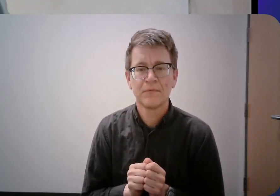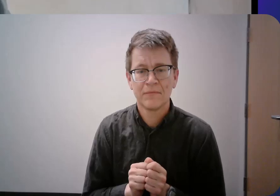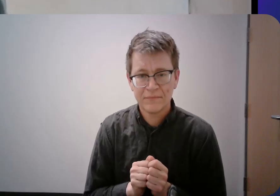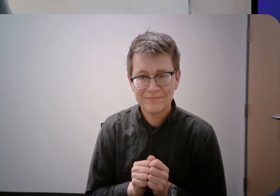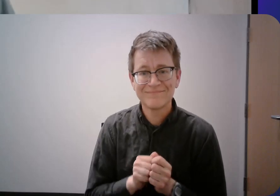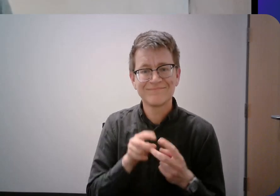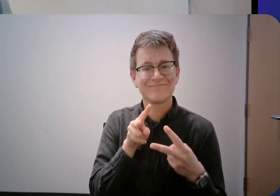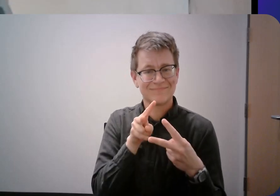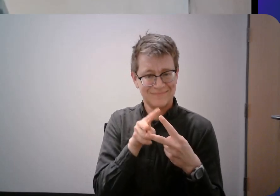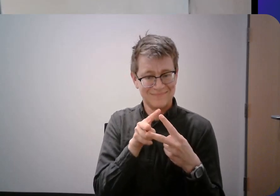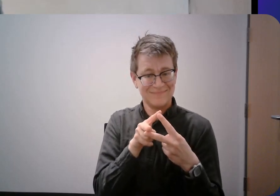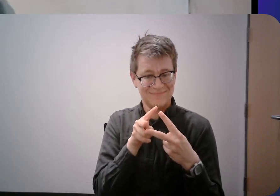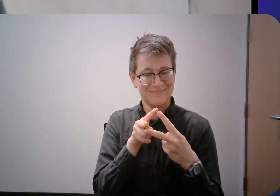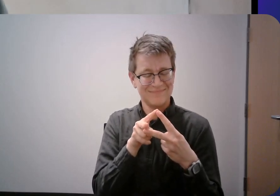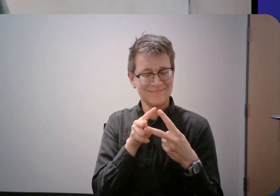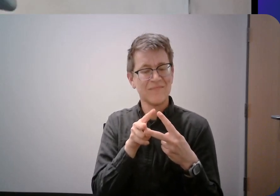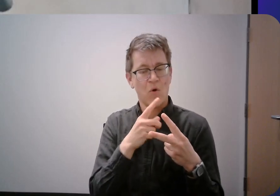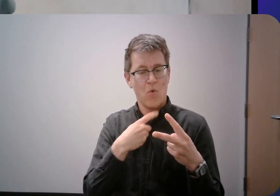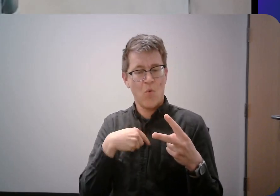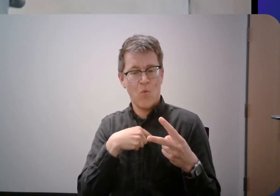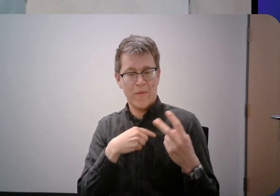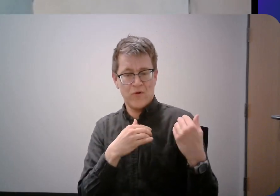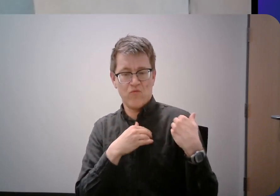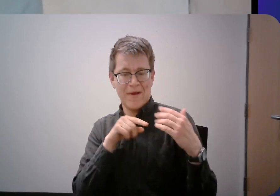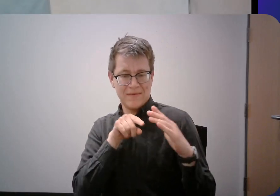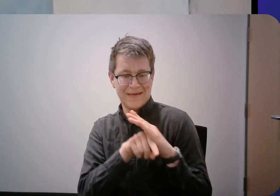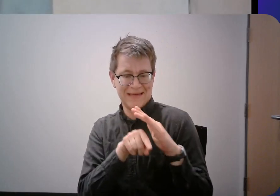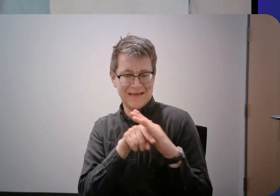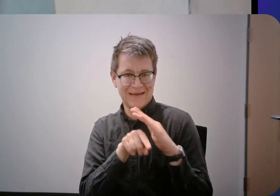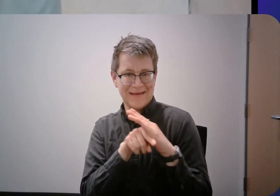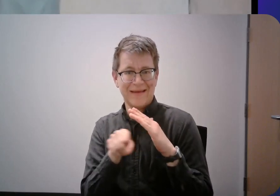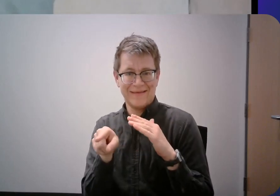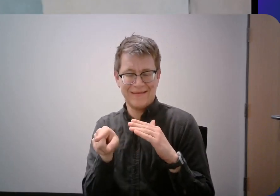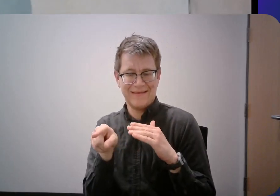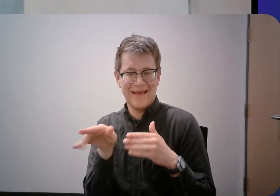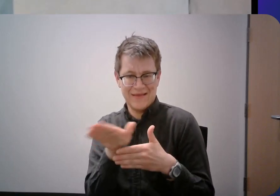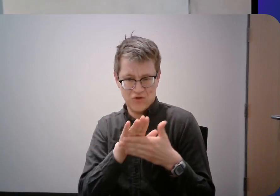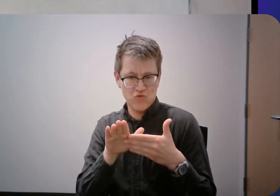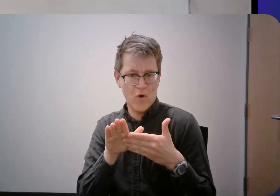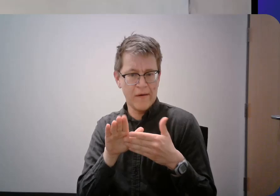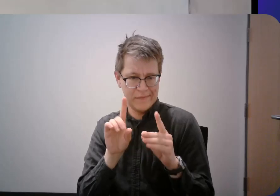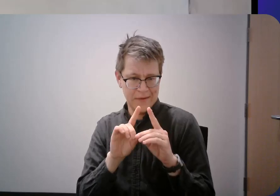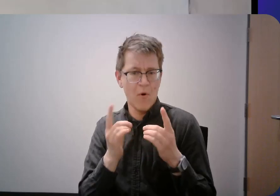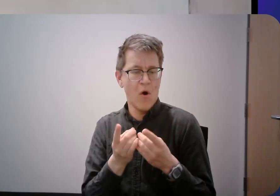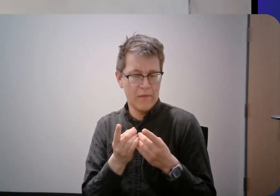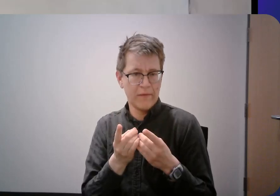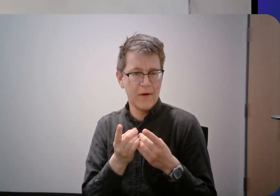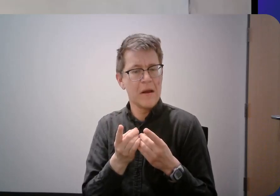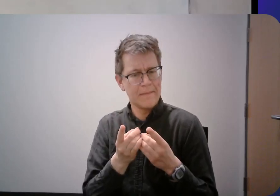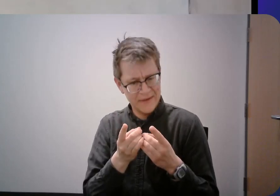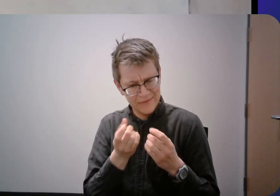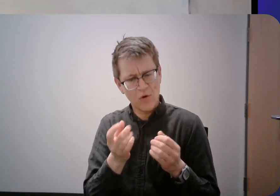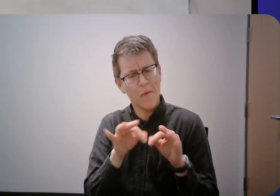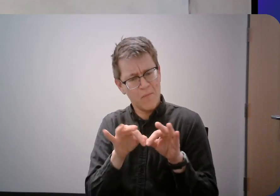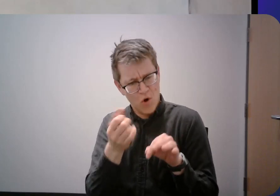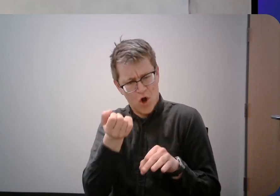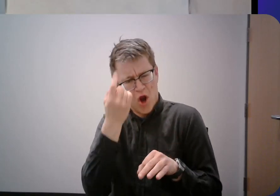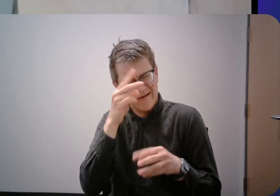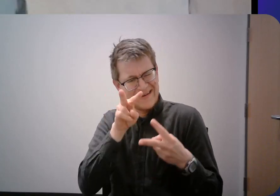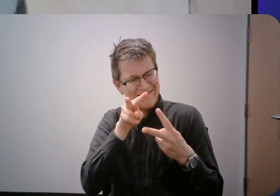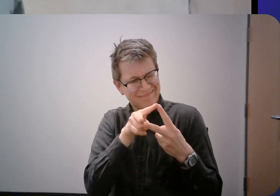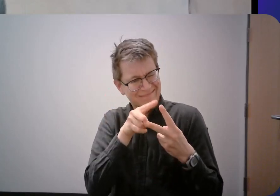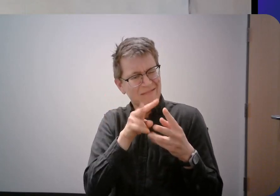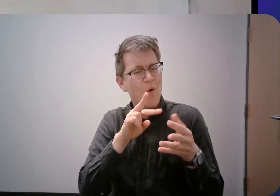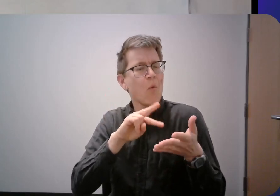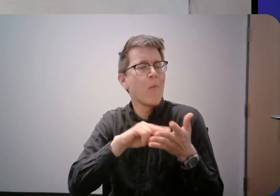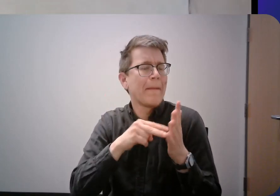Okay? So we need to know what it is that we're dealing with. And this is also to say that this stuff is going to be on the test. The test has already